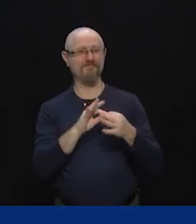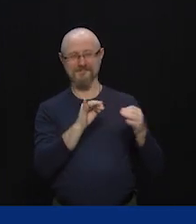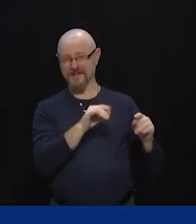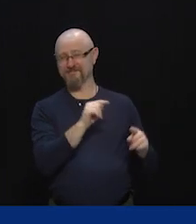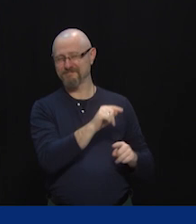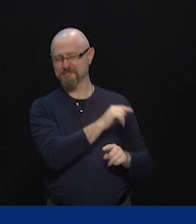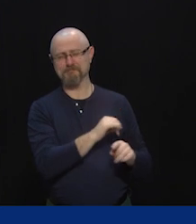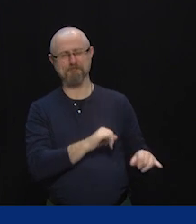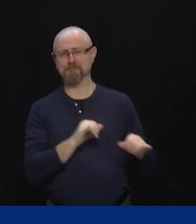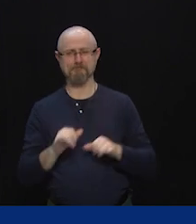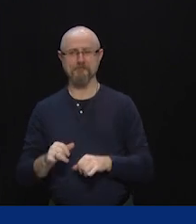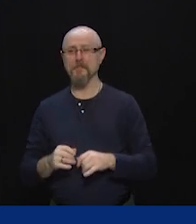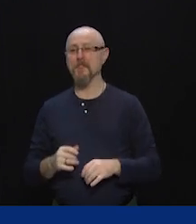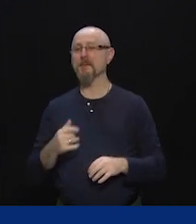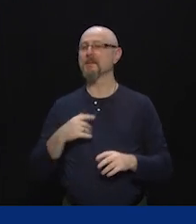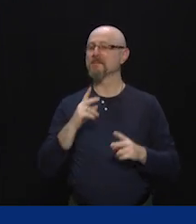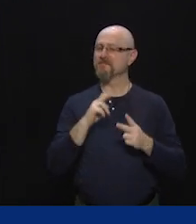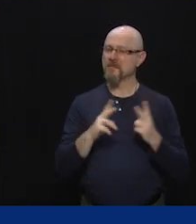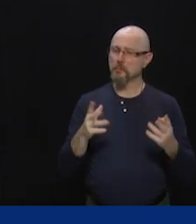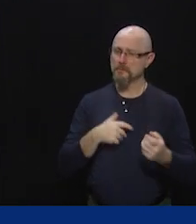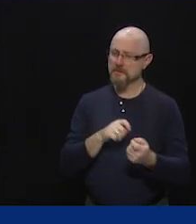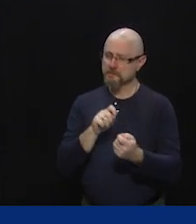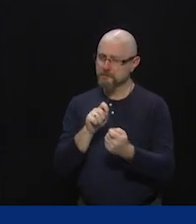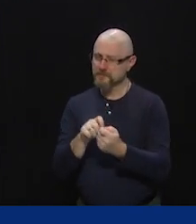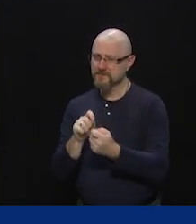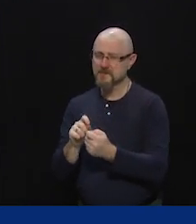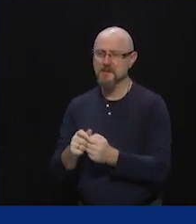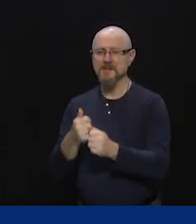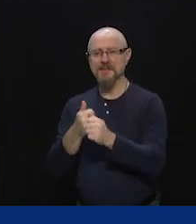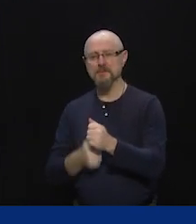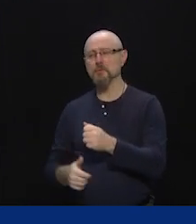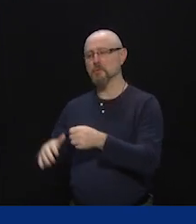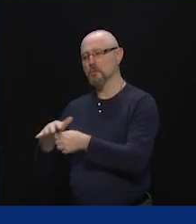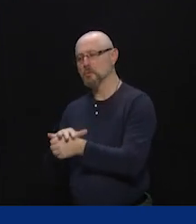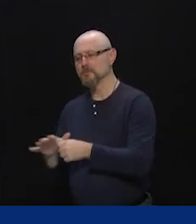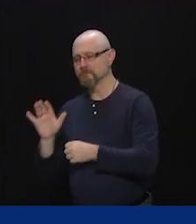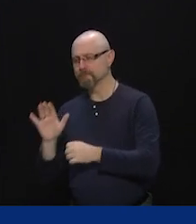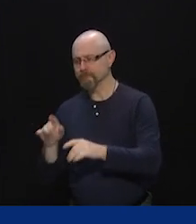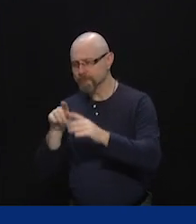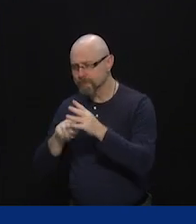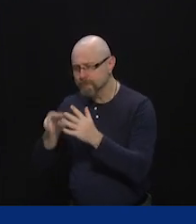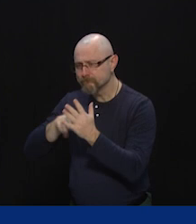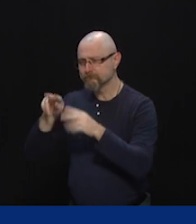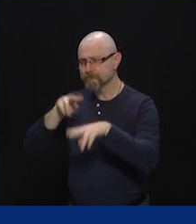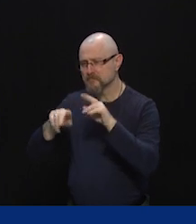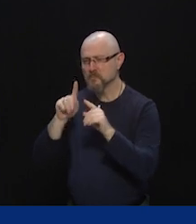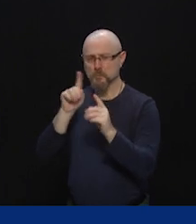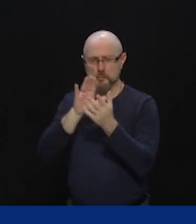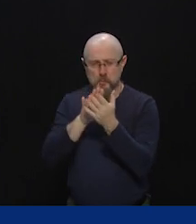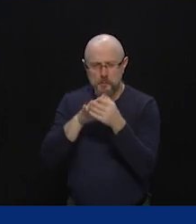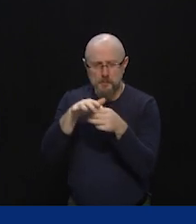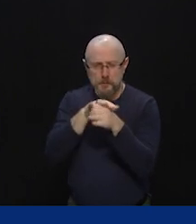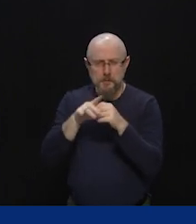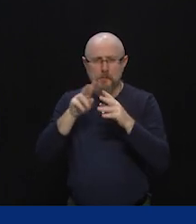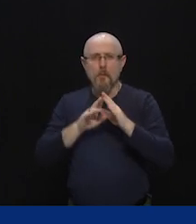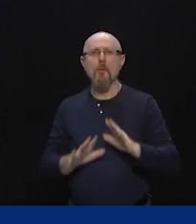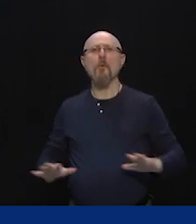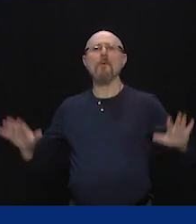a granular basis, looking at each community and its schools. This is